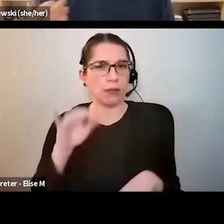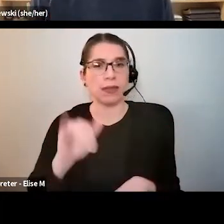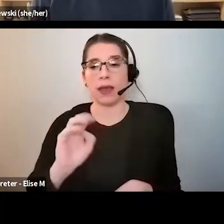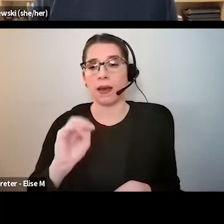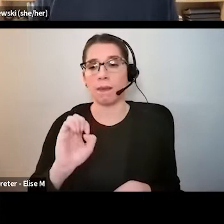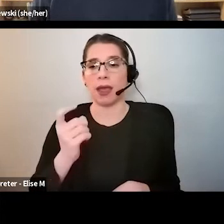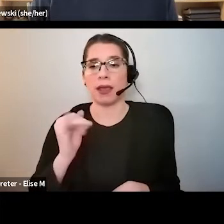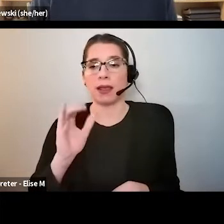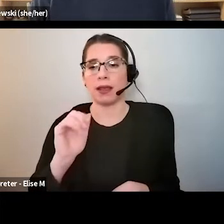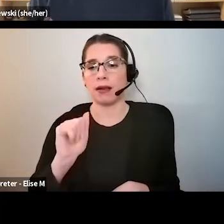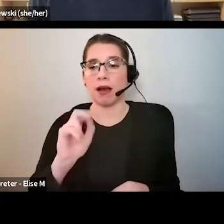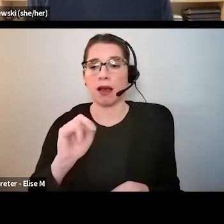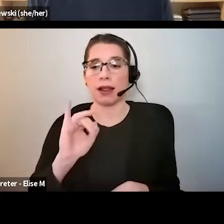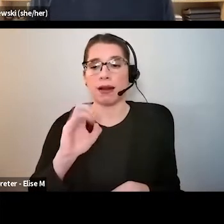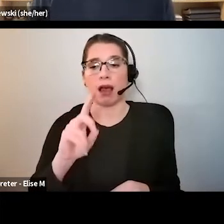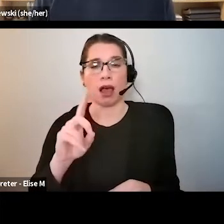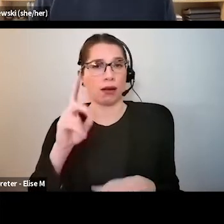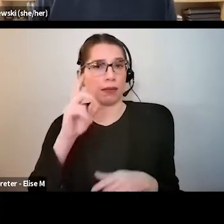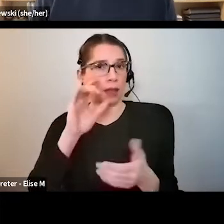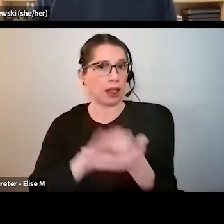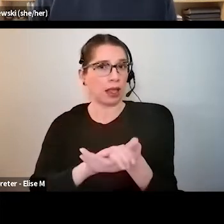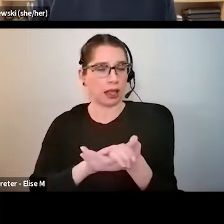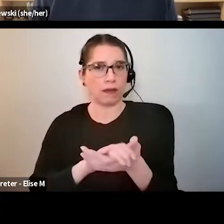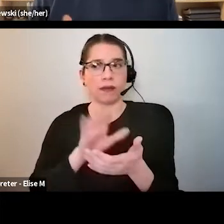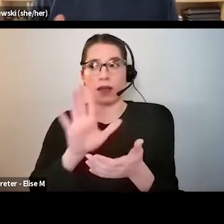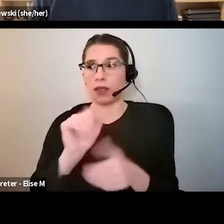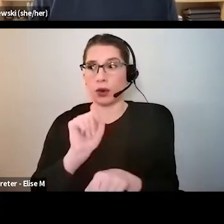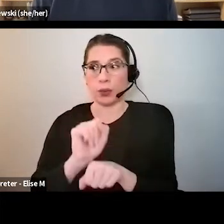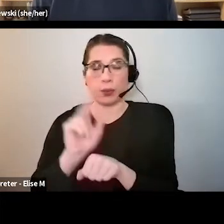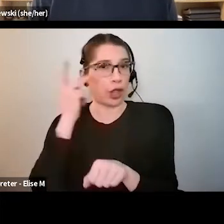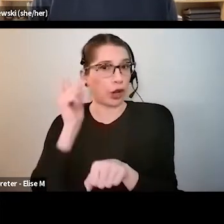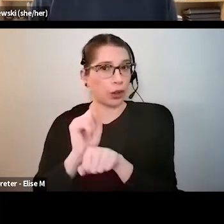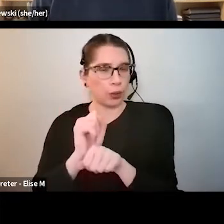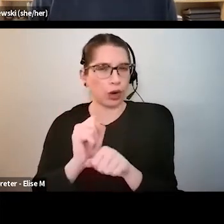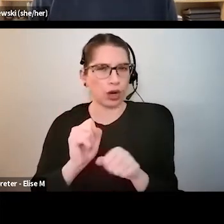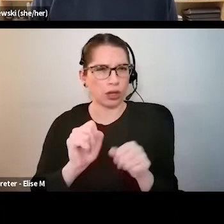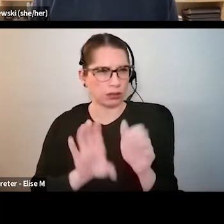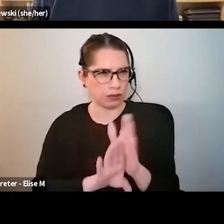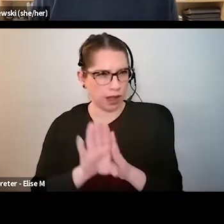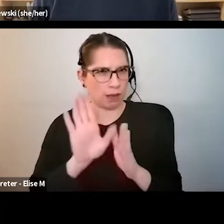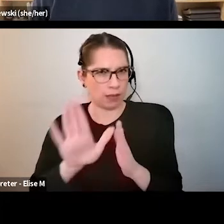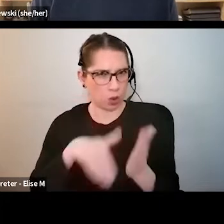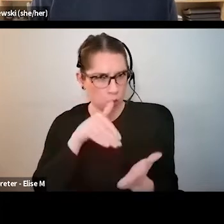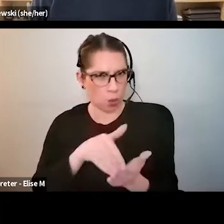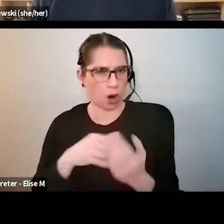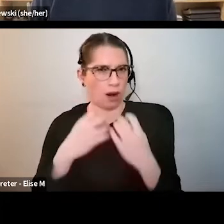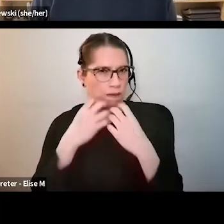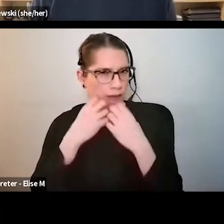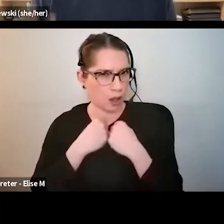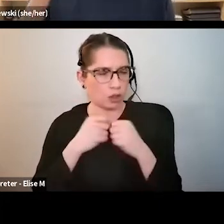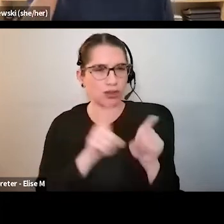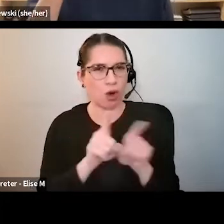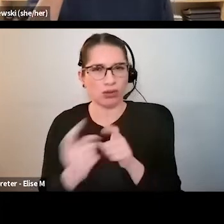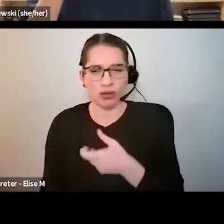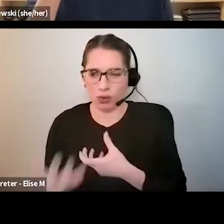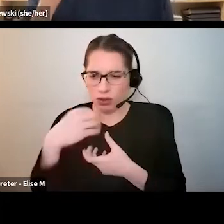and their political work formed many artists' core values. They also embraced stylistic innovations and participated